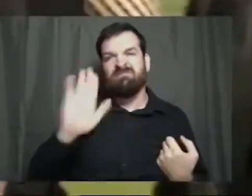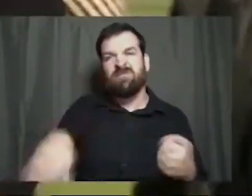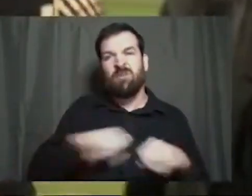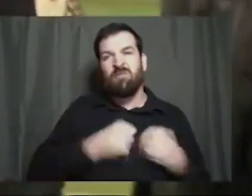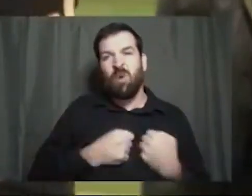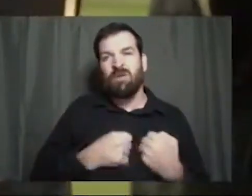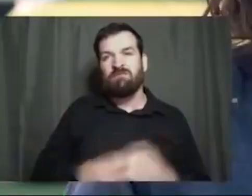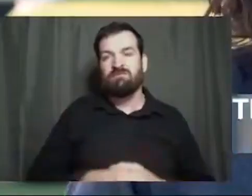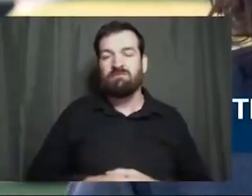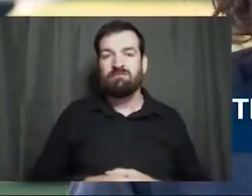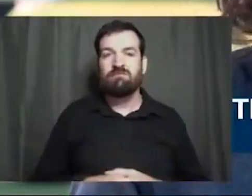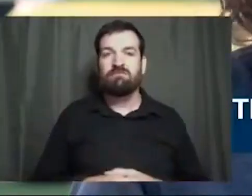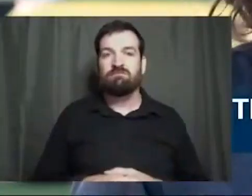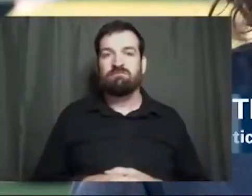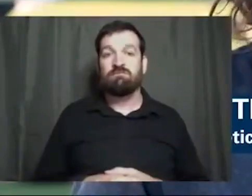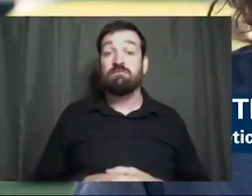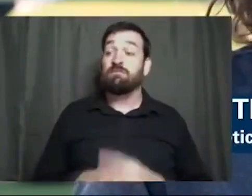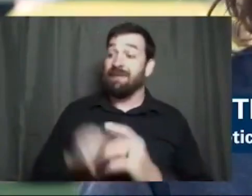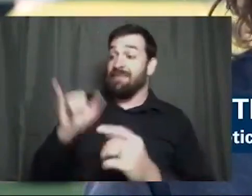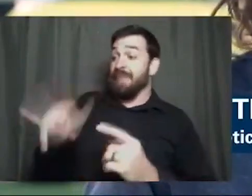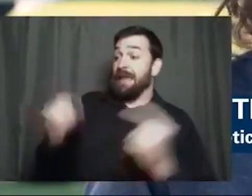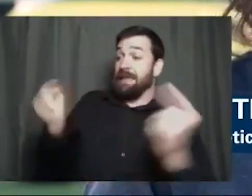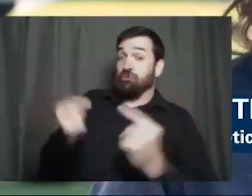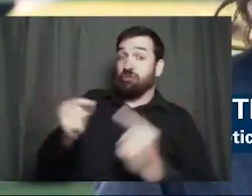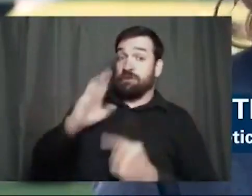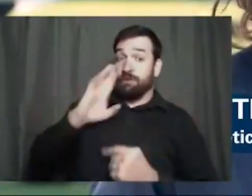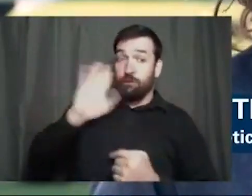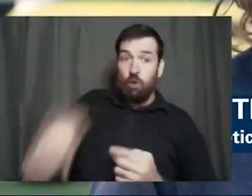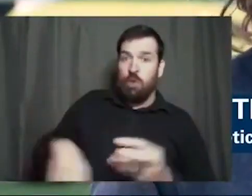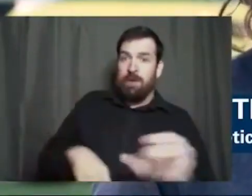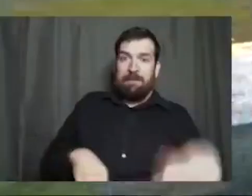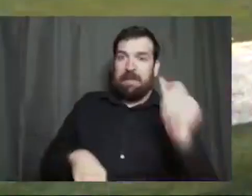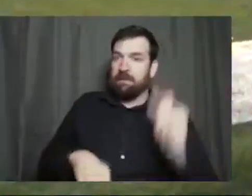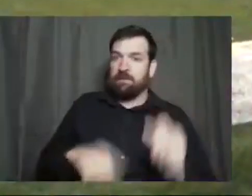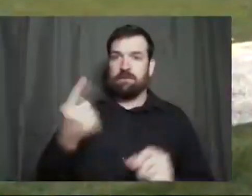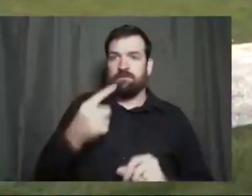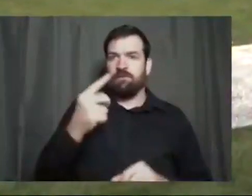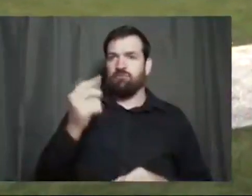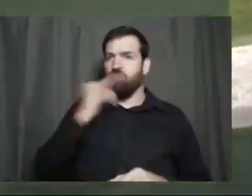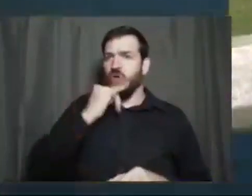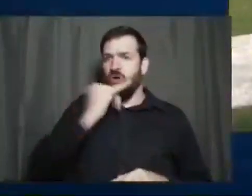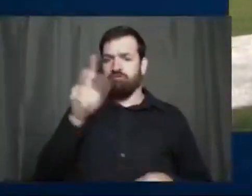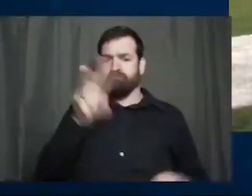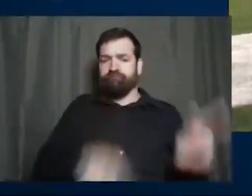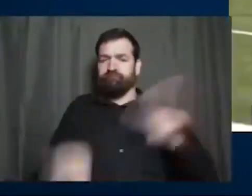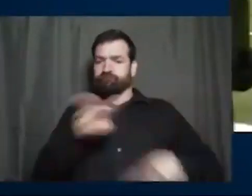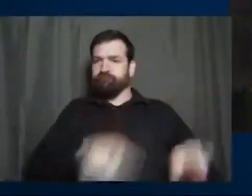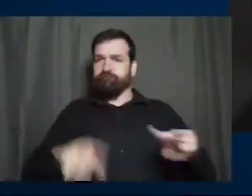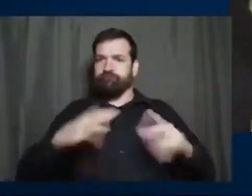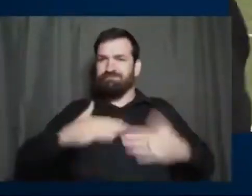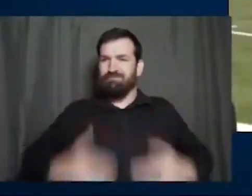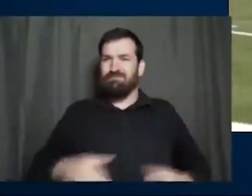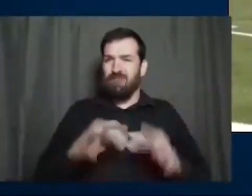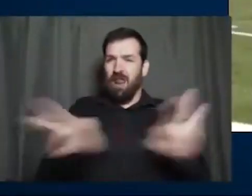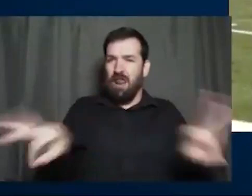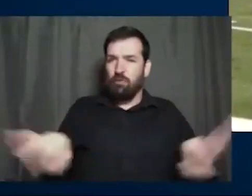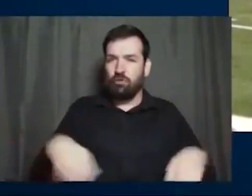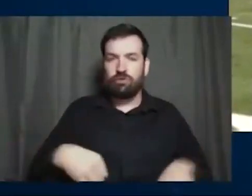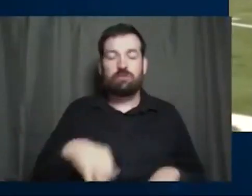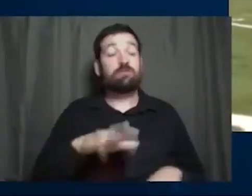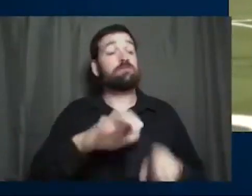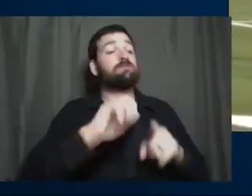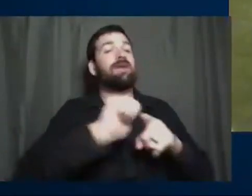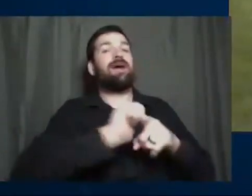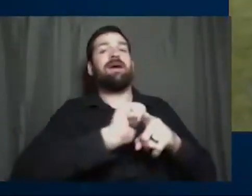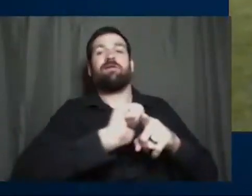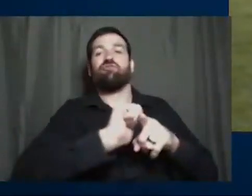worse. With this injury, I knew immediately that something was wrong because of his body language. Caitlin Truhe is an athletic trainer with the University of Kansas